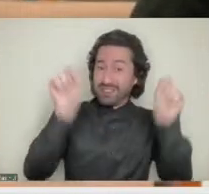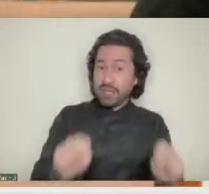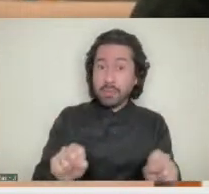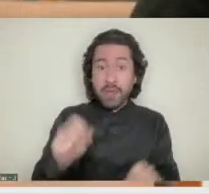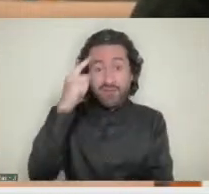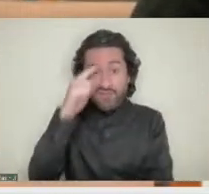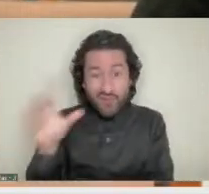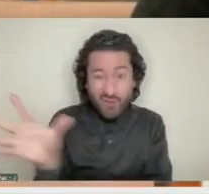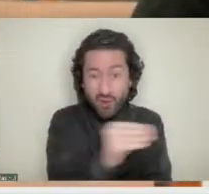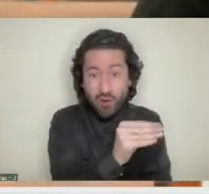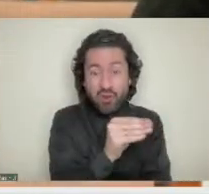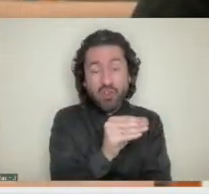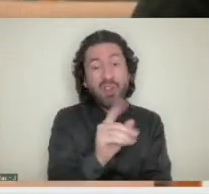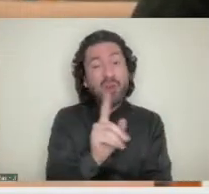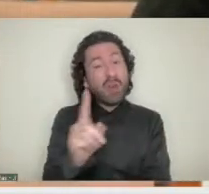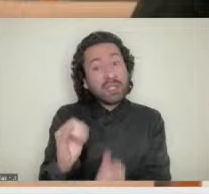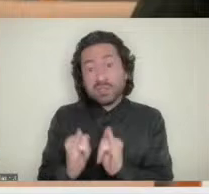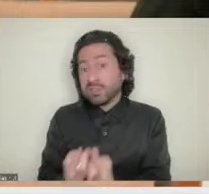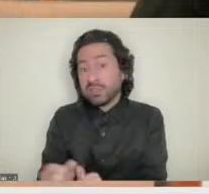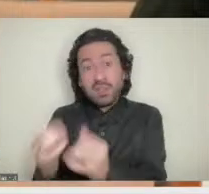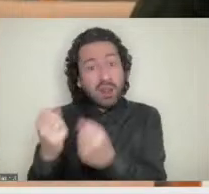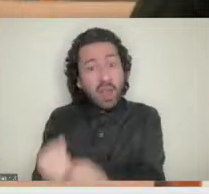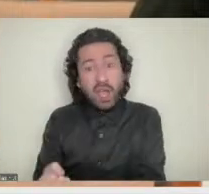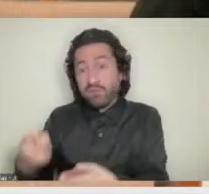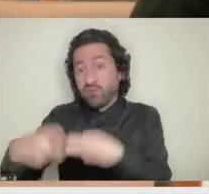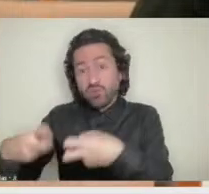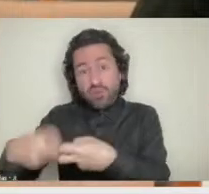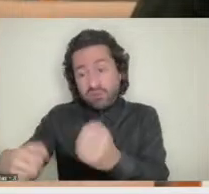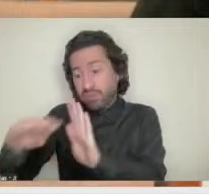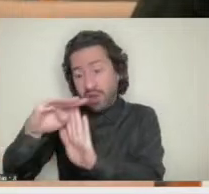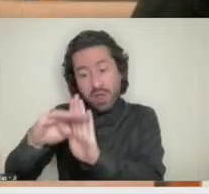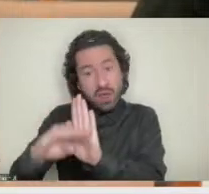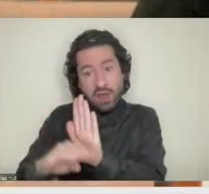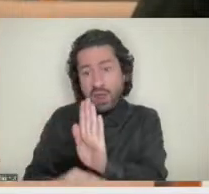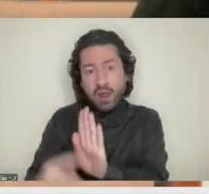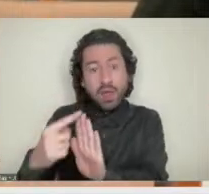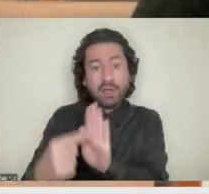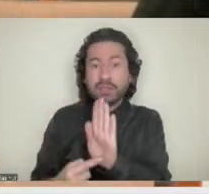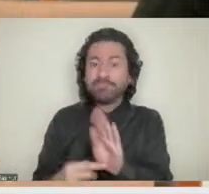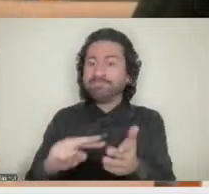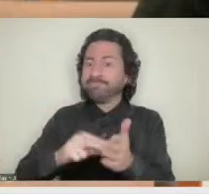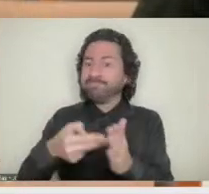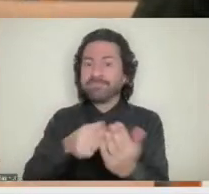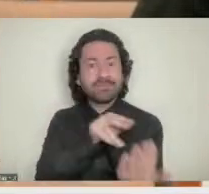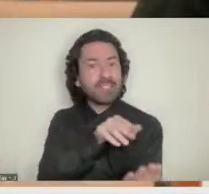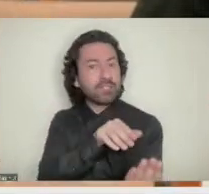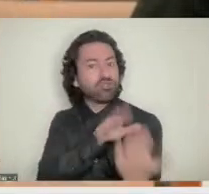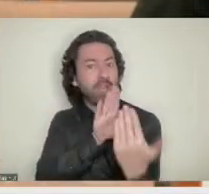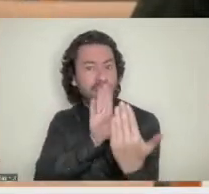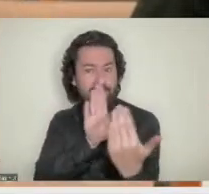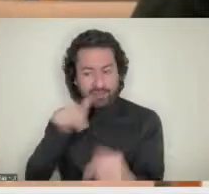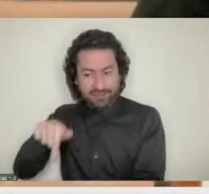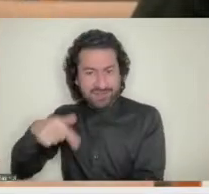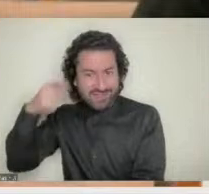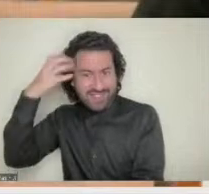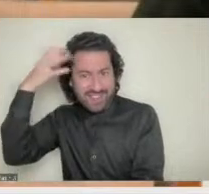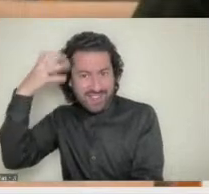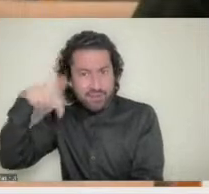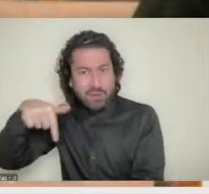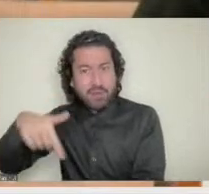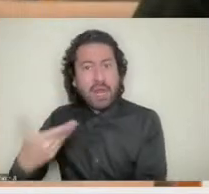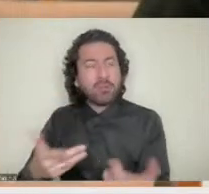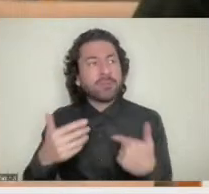the fact that we have a universal system, we still face all these situations that I have just shared with you and that are challenges for this